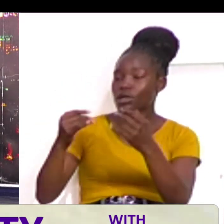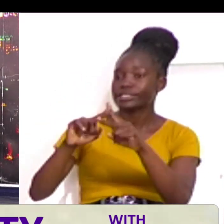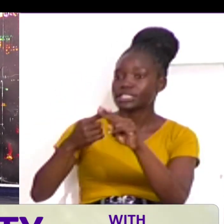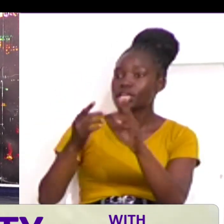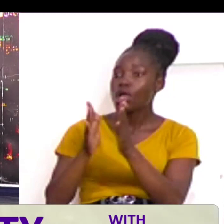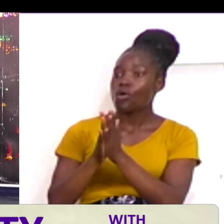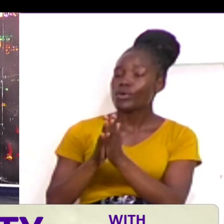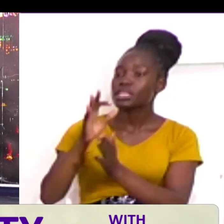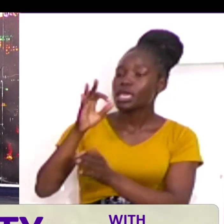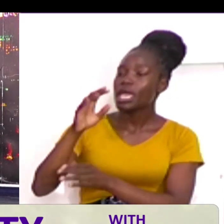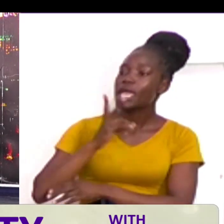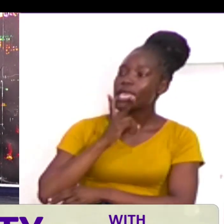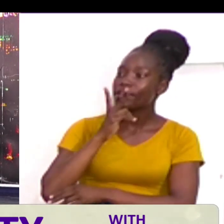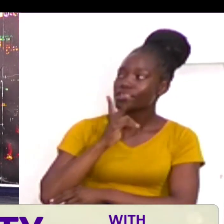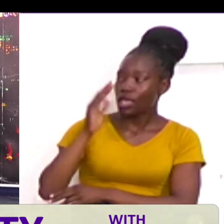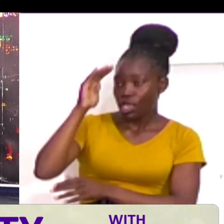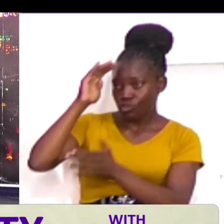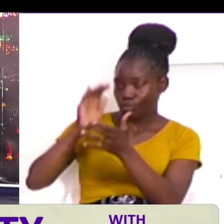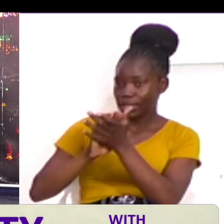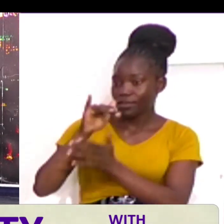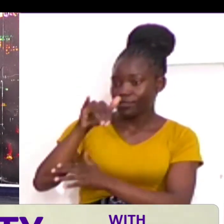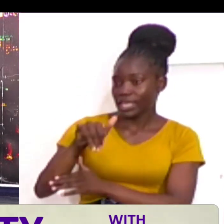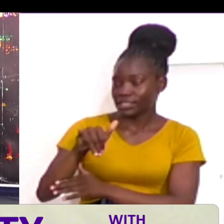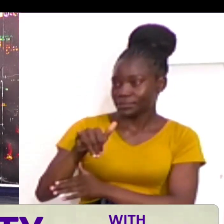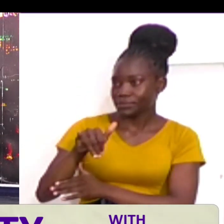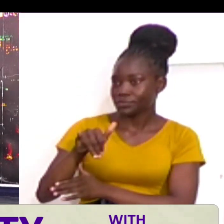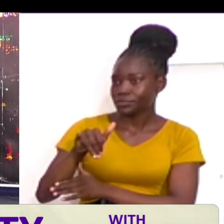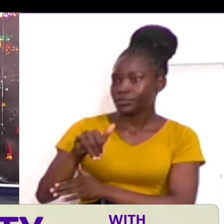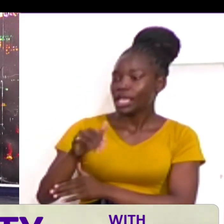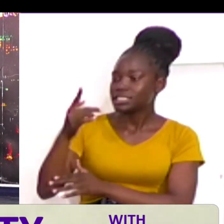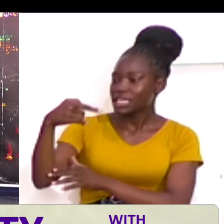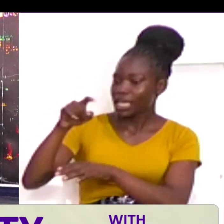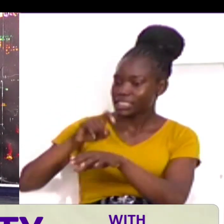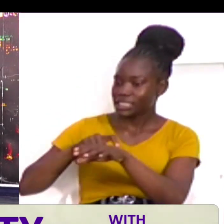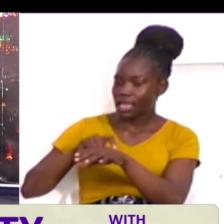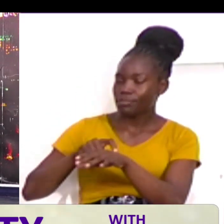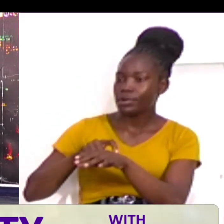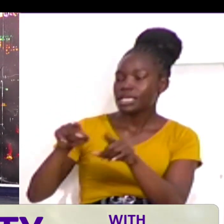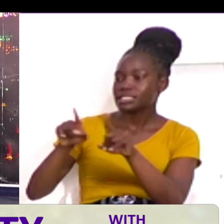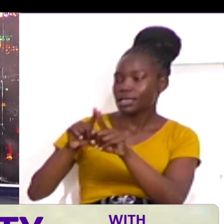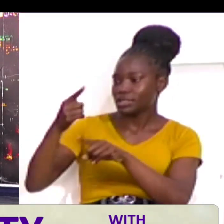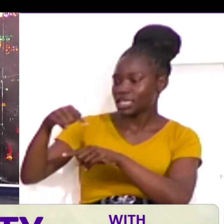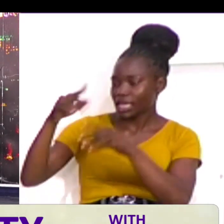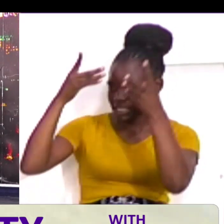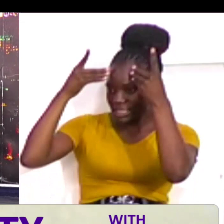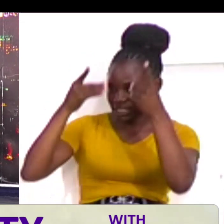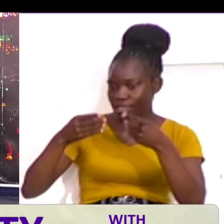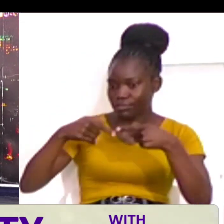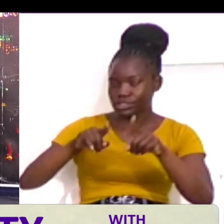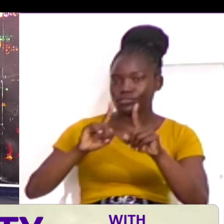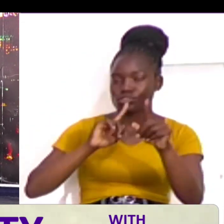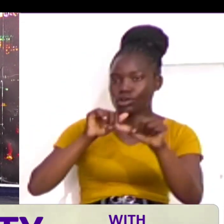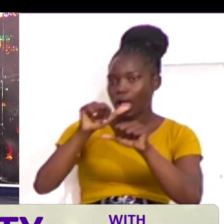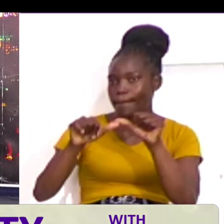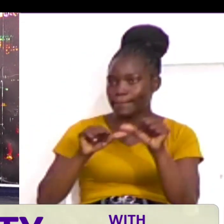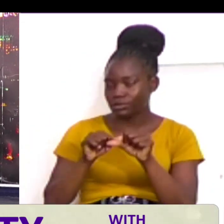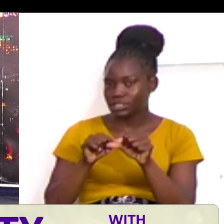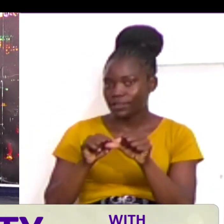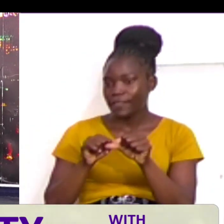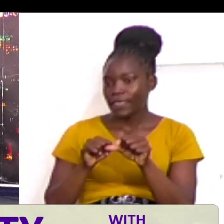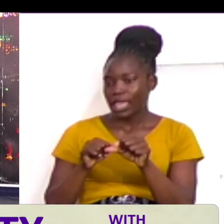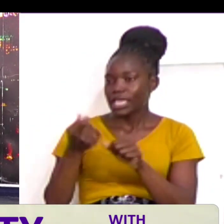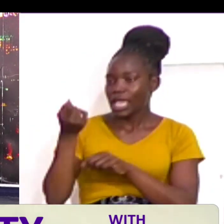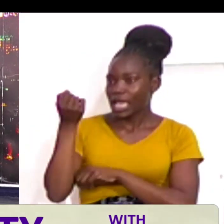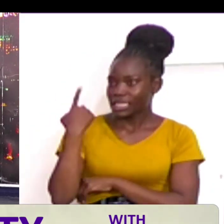with you, Mr. Elvis. Do you believe that it is the right time, it is the right decision? He himself talked about that